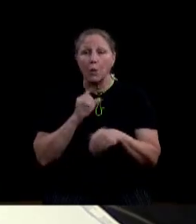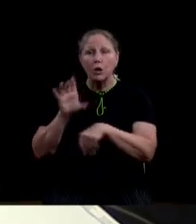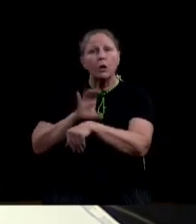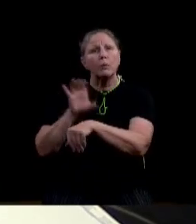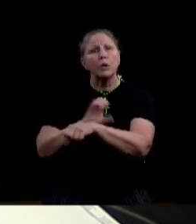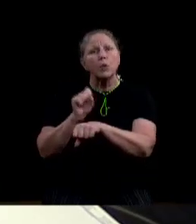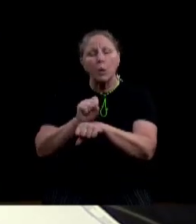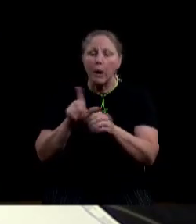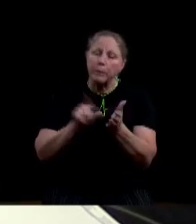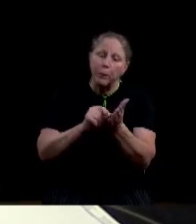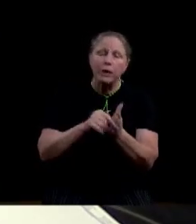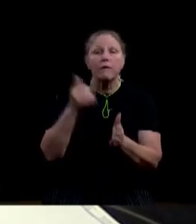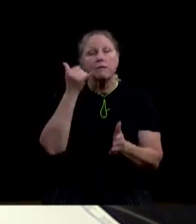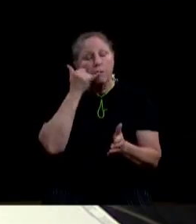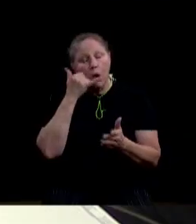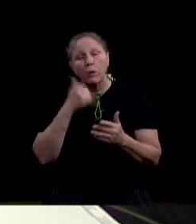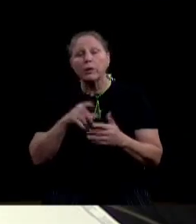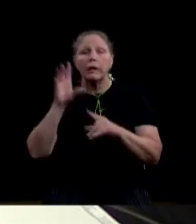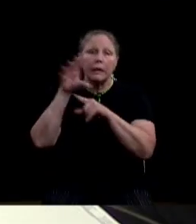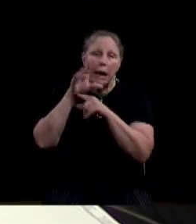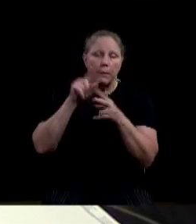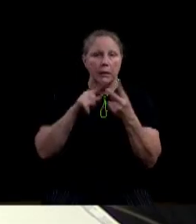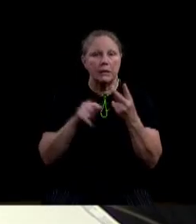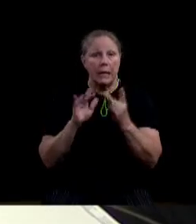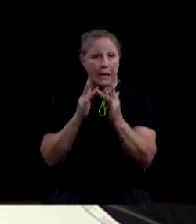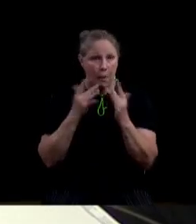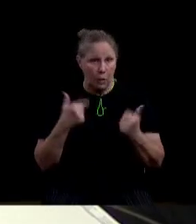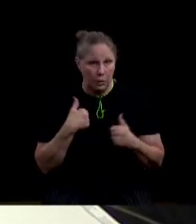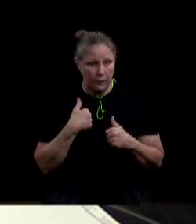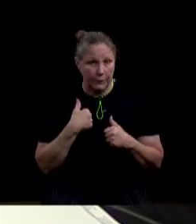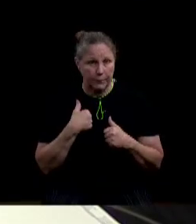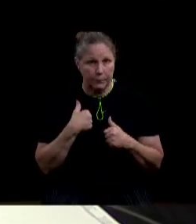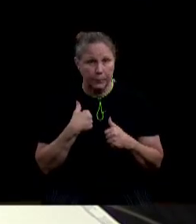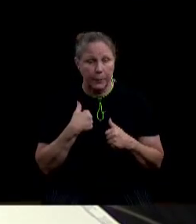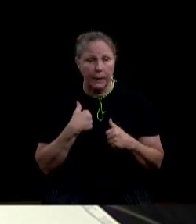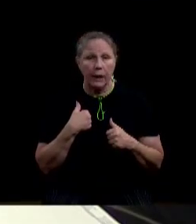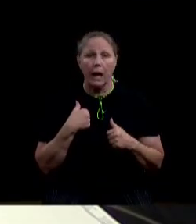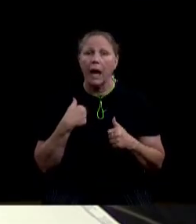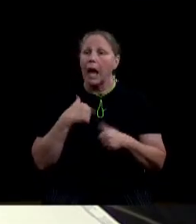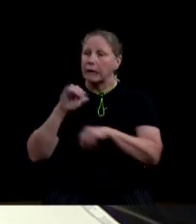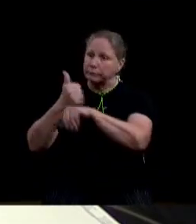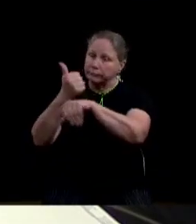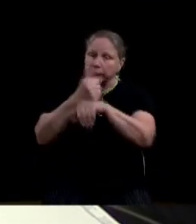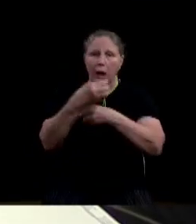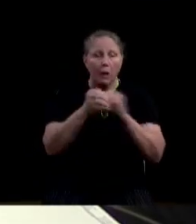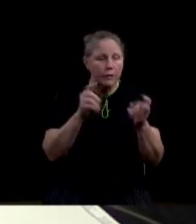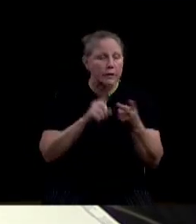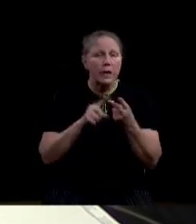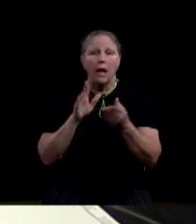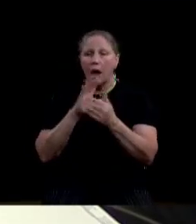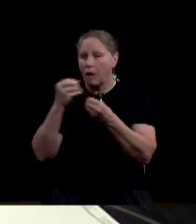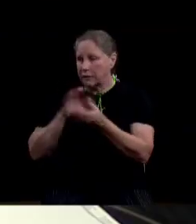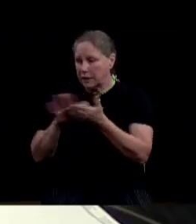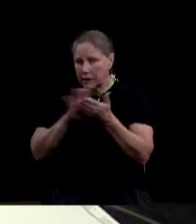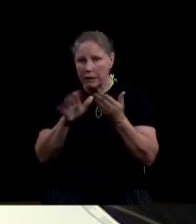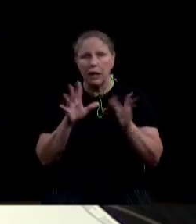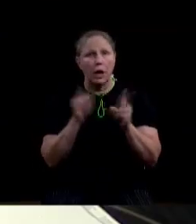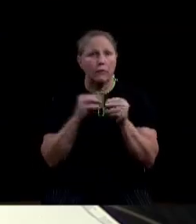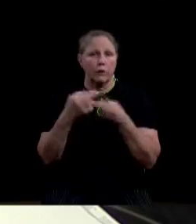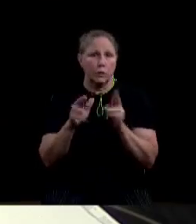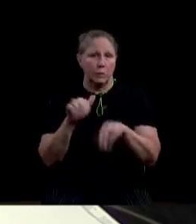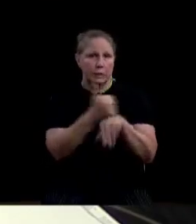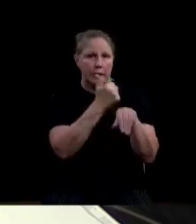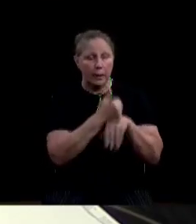network equipment. I've helped set up offices, clear offices, and conference rooms. My point to this is that my hands are always